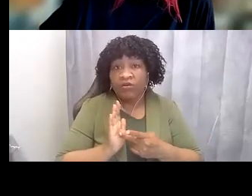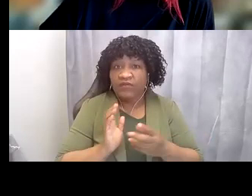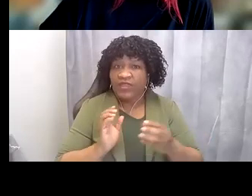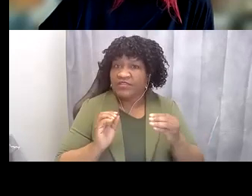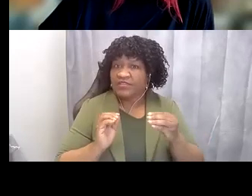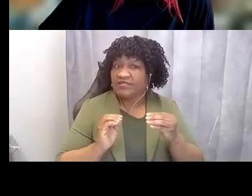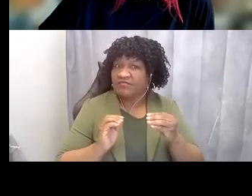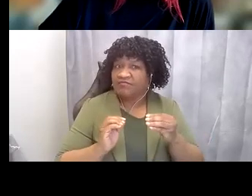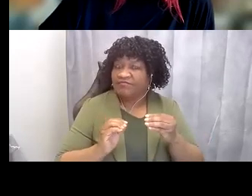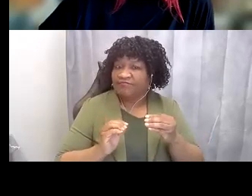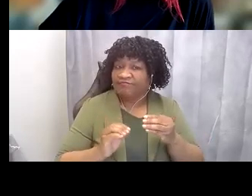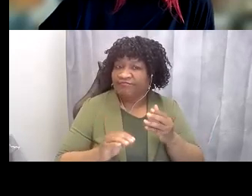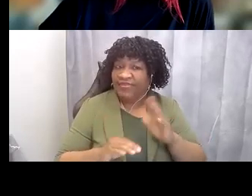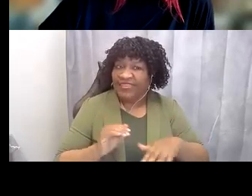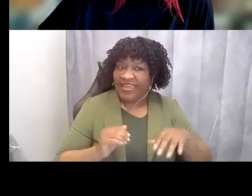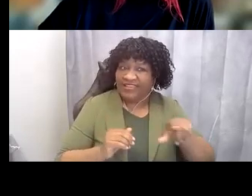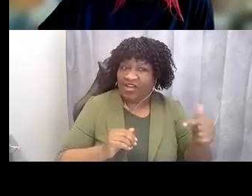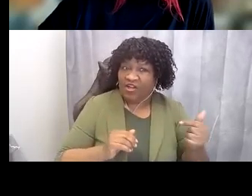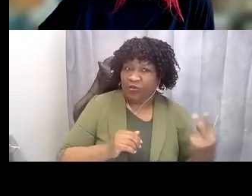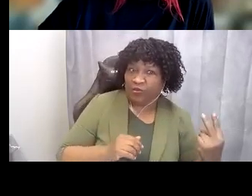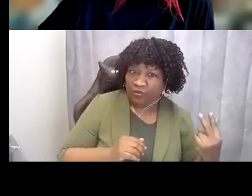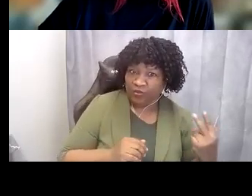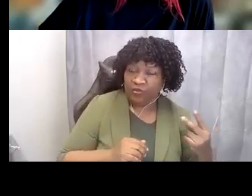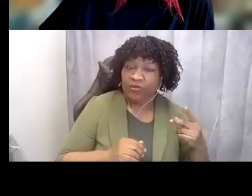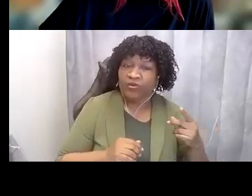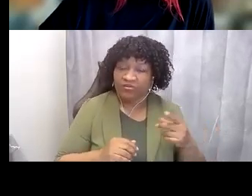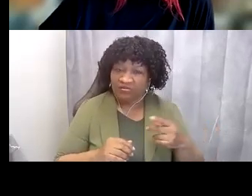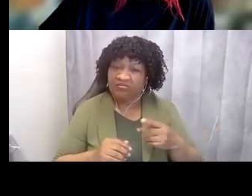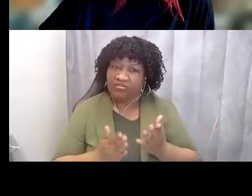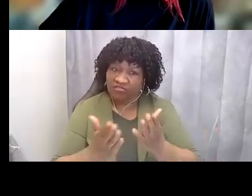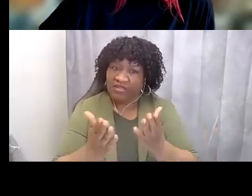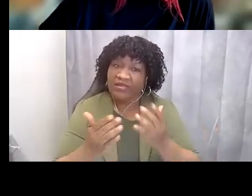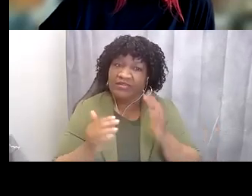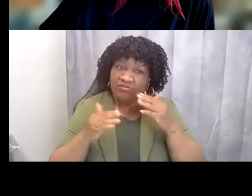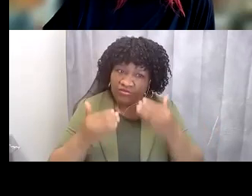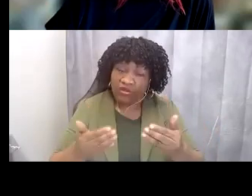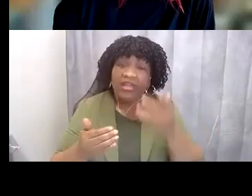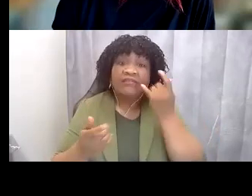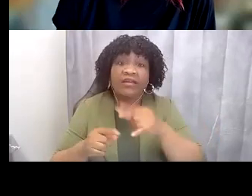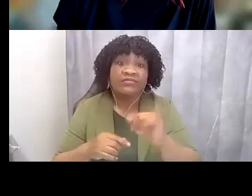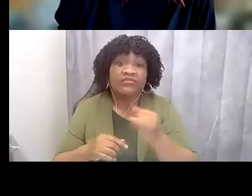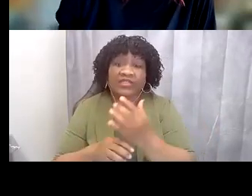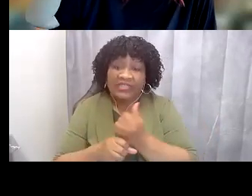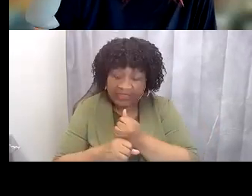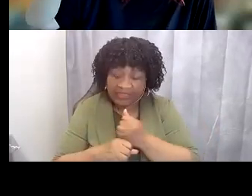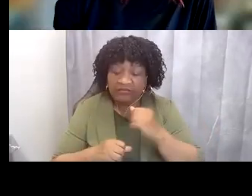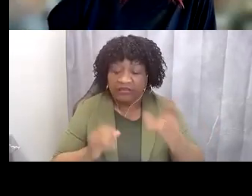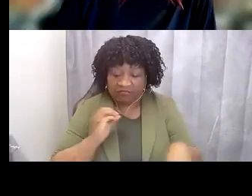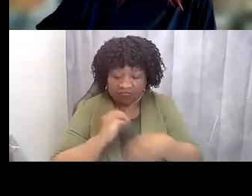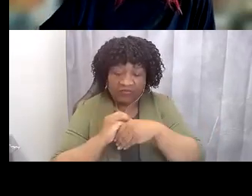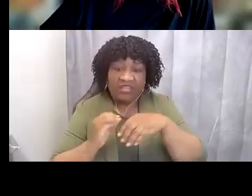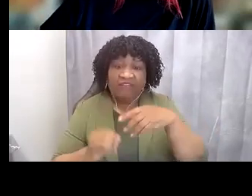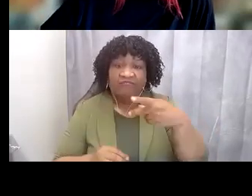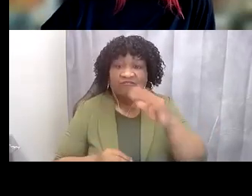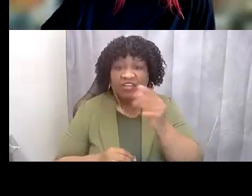sooner than Pfizer and Moderna. And it is recommended that they would get either a Pfizer or Moderna booster.